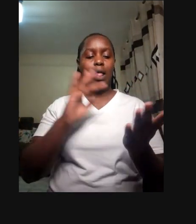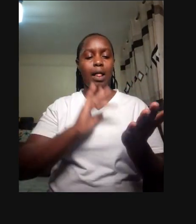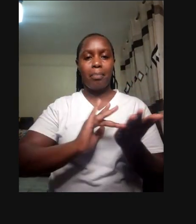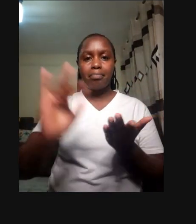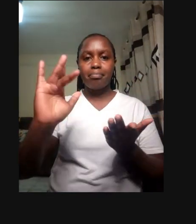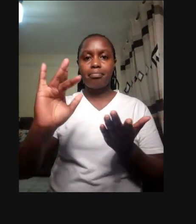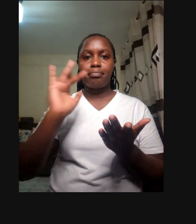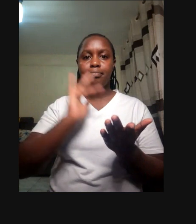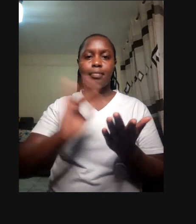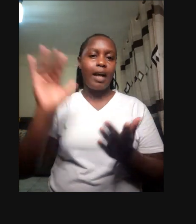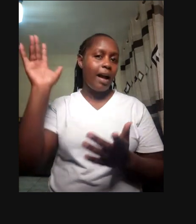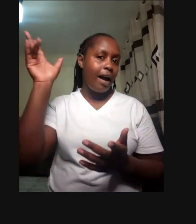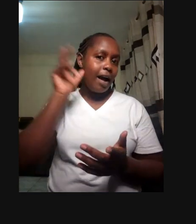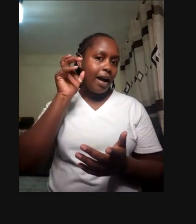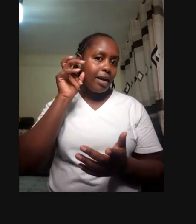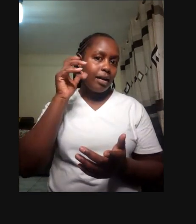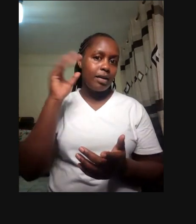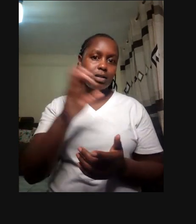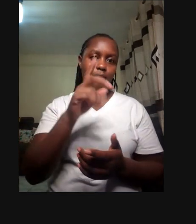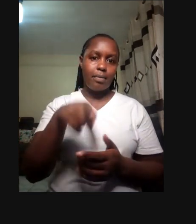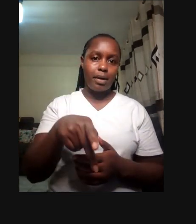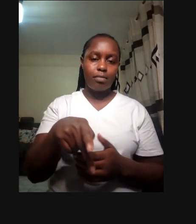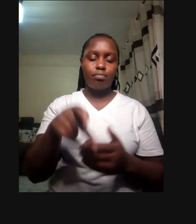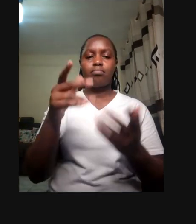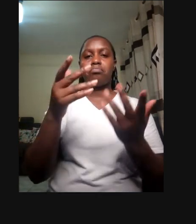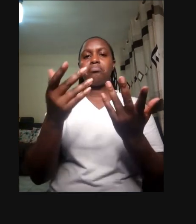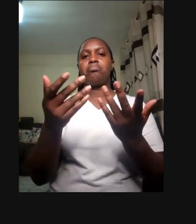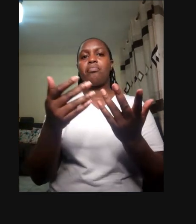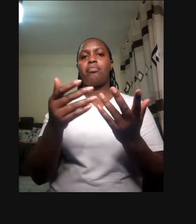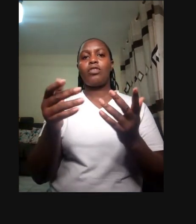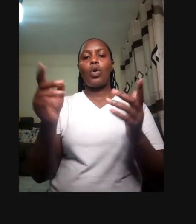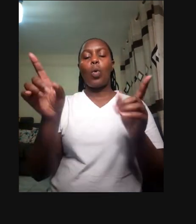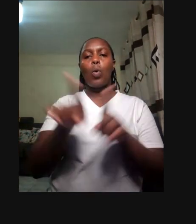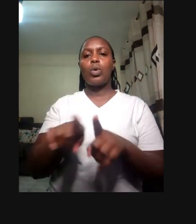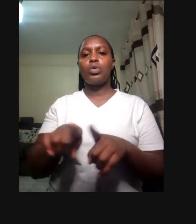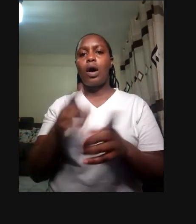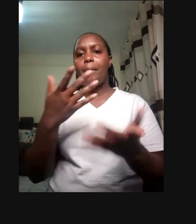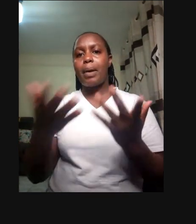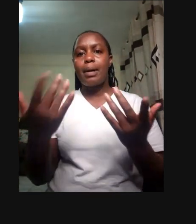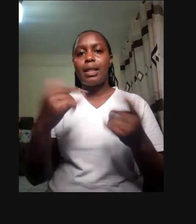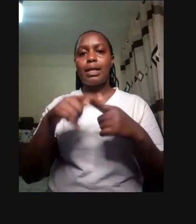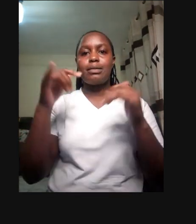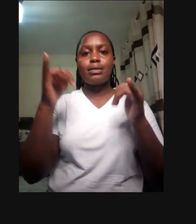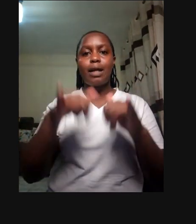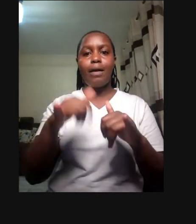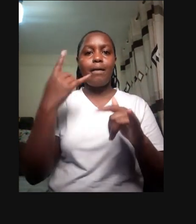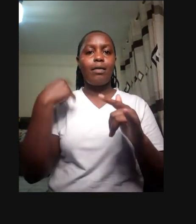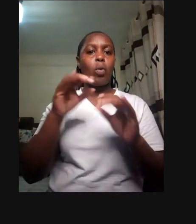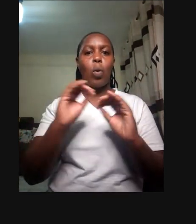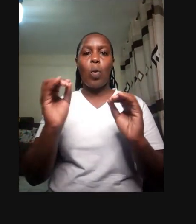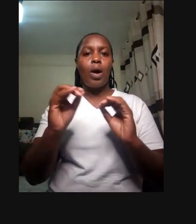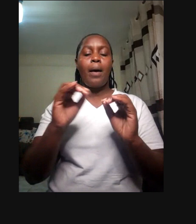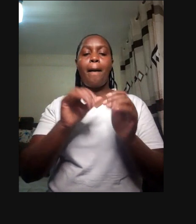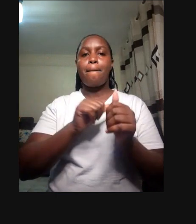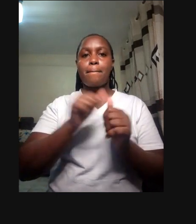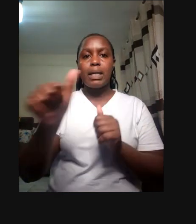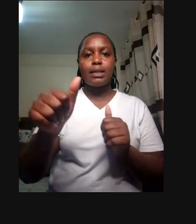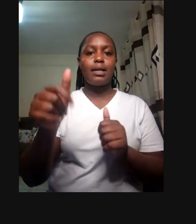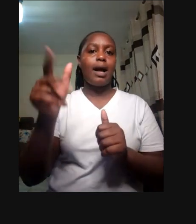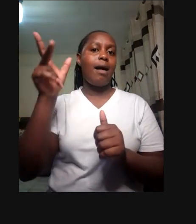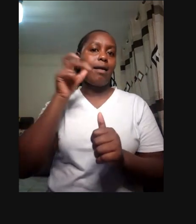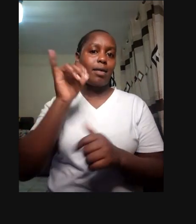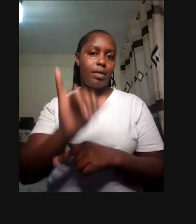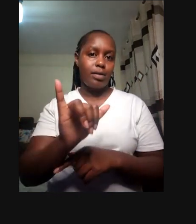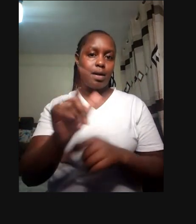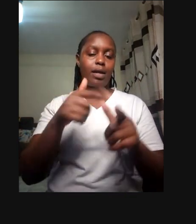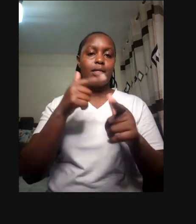cerebral palsy. Ivy saying something on cerebral palsy. Atakama, they did not stay there, they just passed and then had that, and then treat the